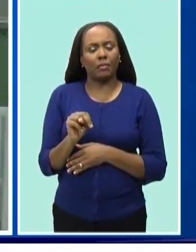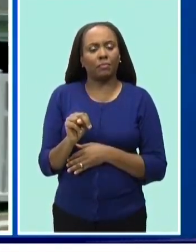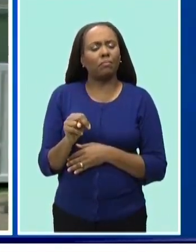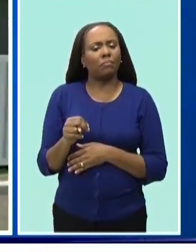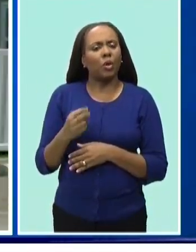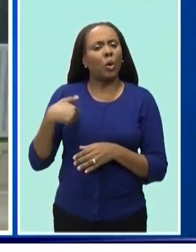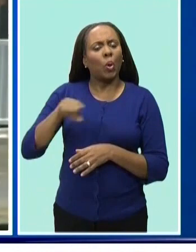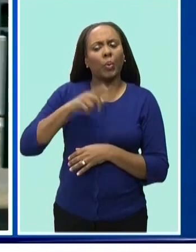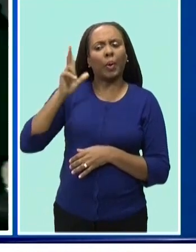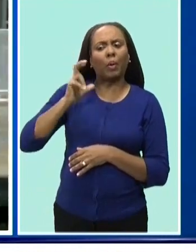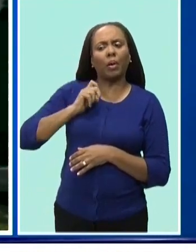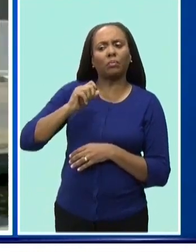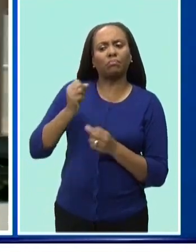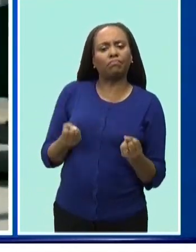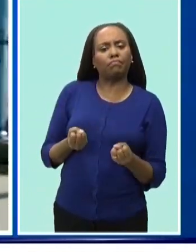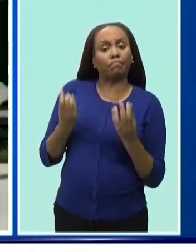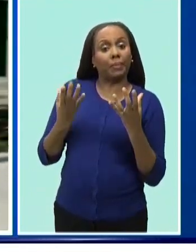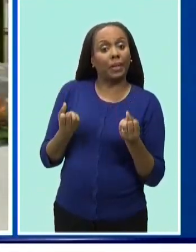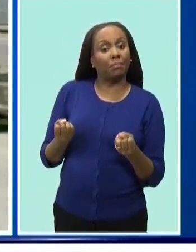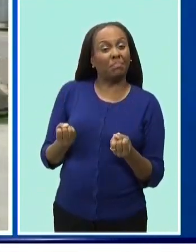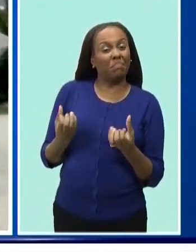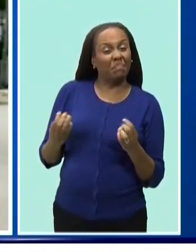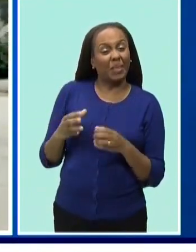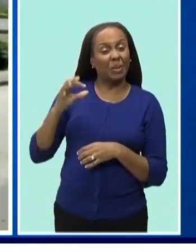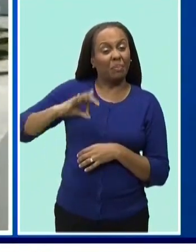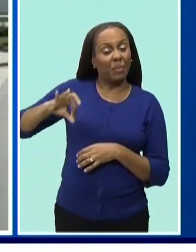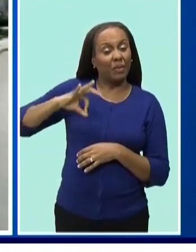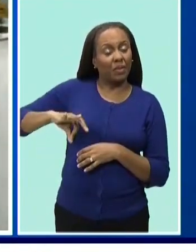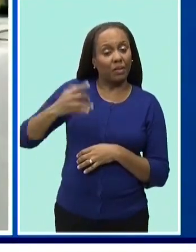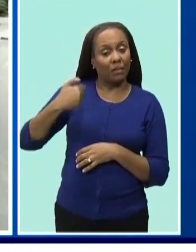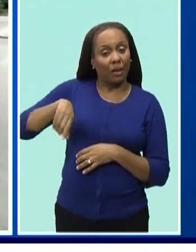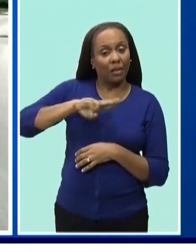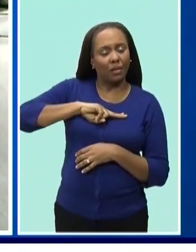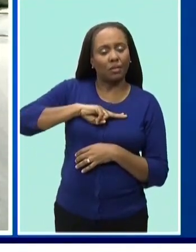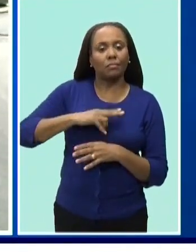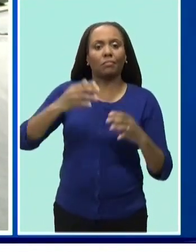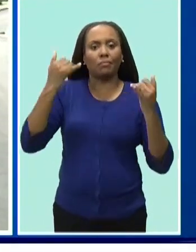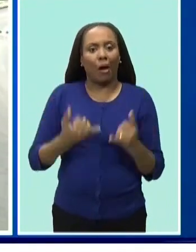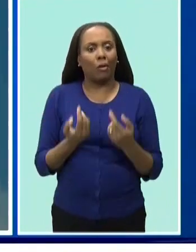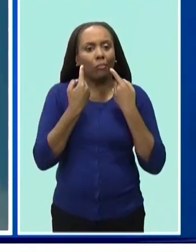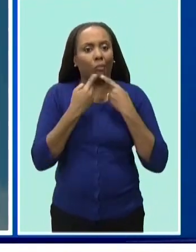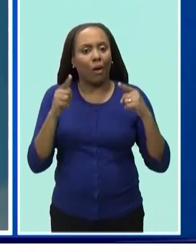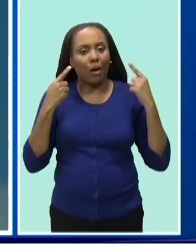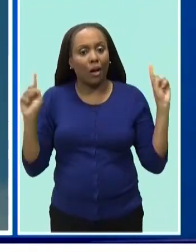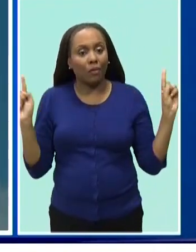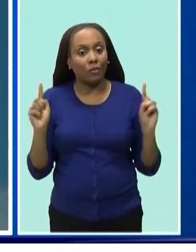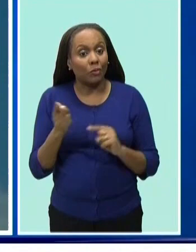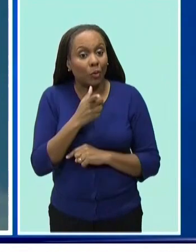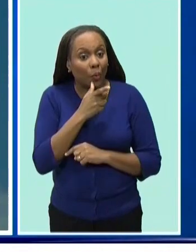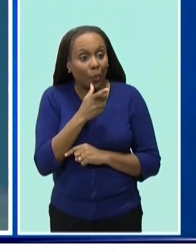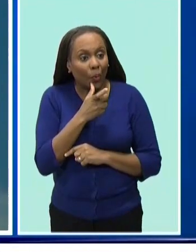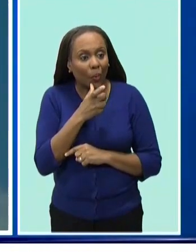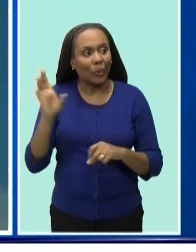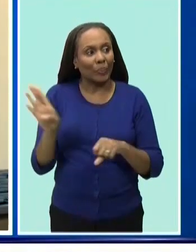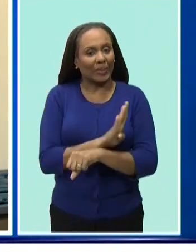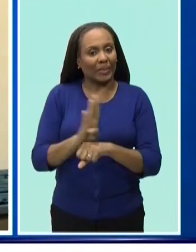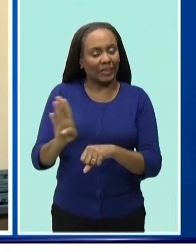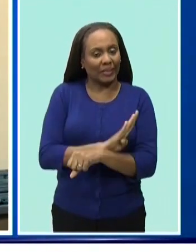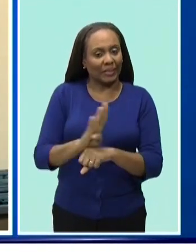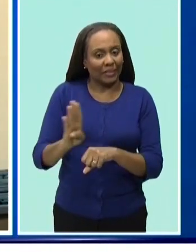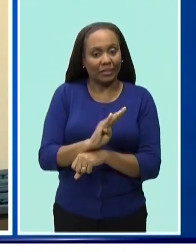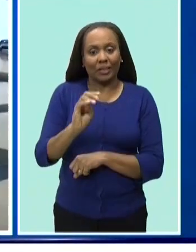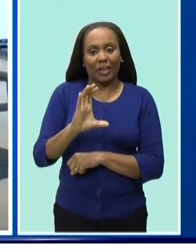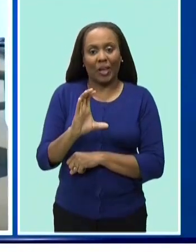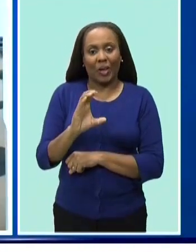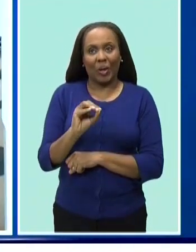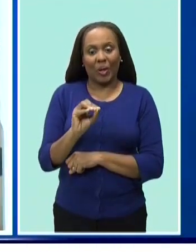for Barbadians. And now today, we're hearing songs of success from many businesses based in the villages at COVERLEY, where